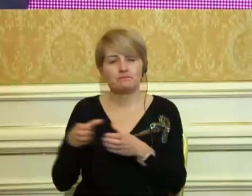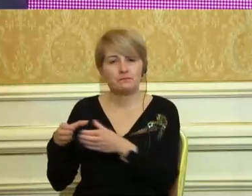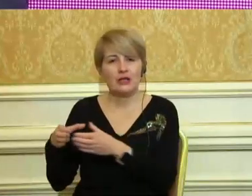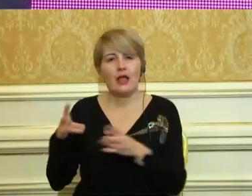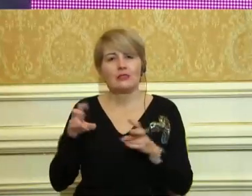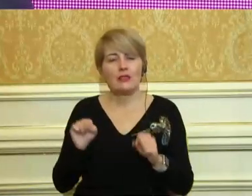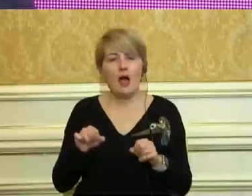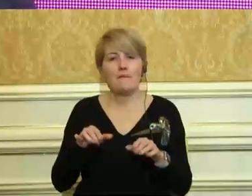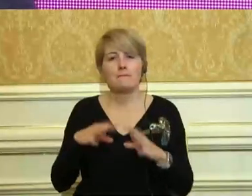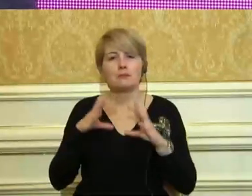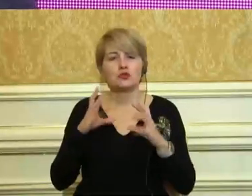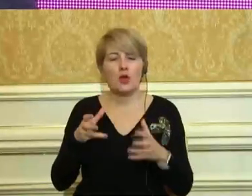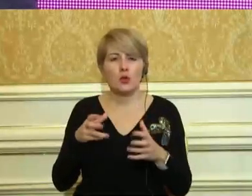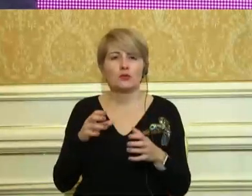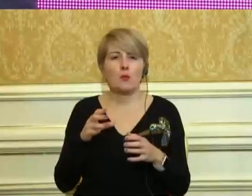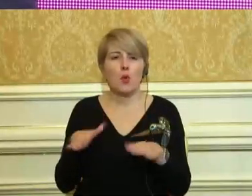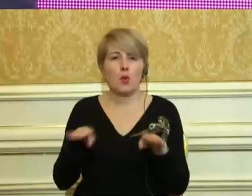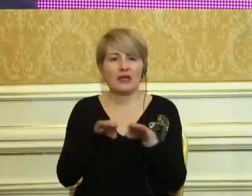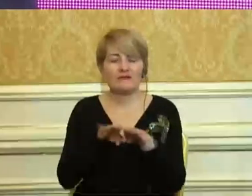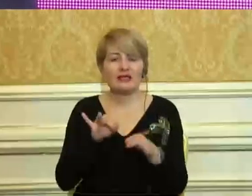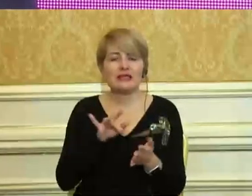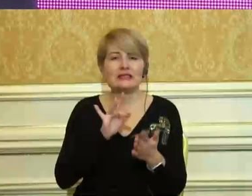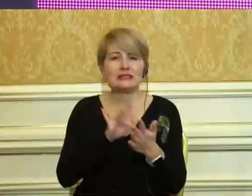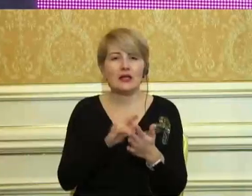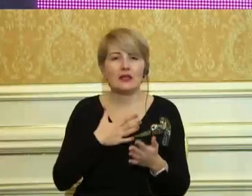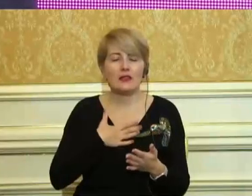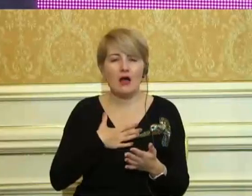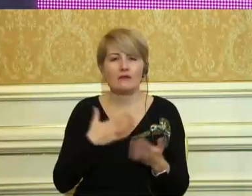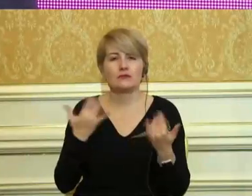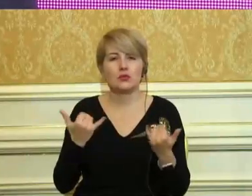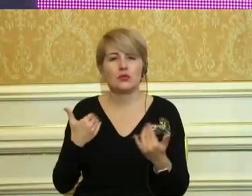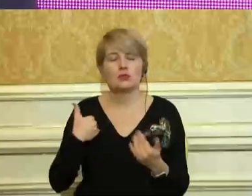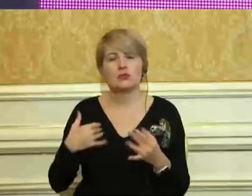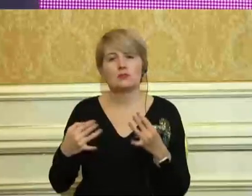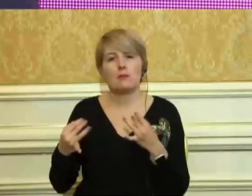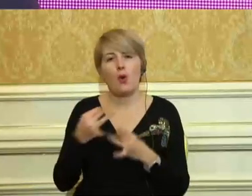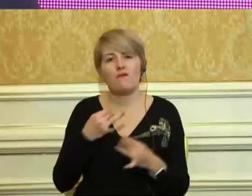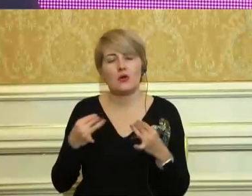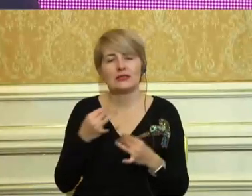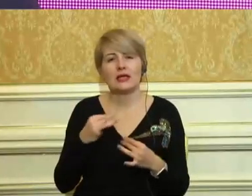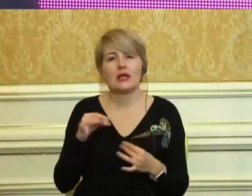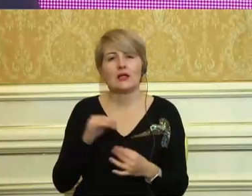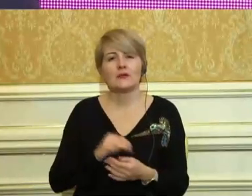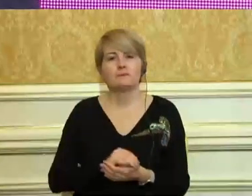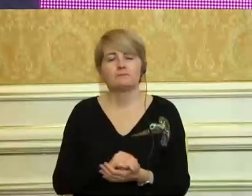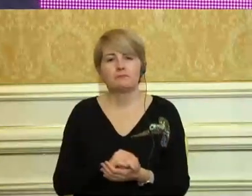the development goals. And in particular today, we'll talk about SDG 5, which talks about gender